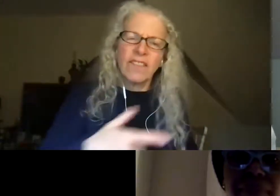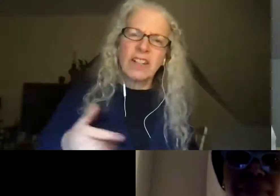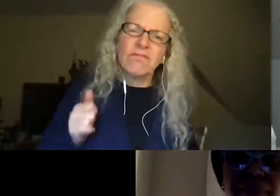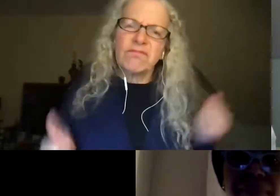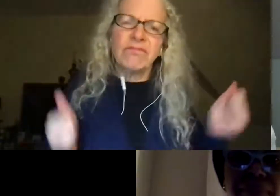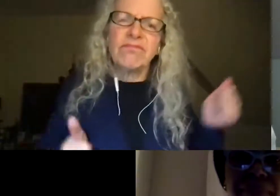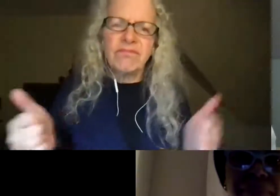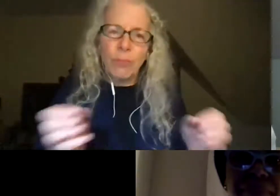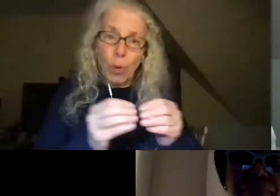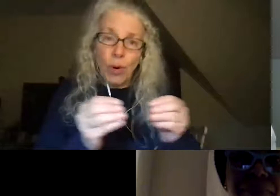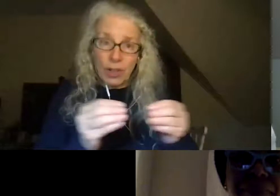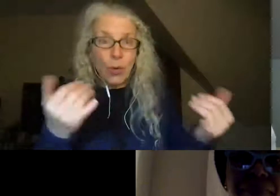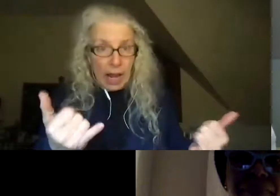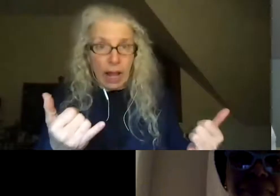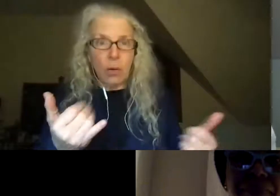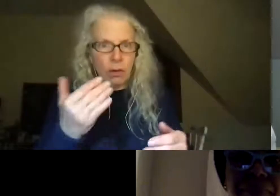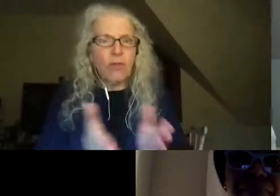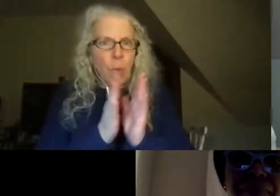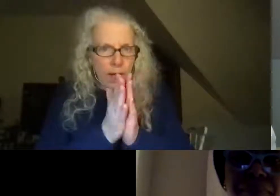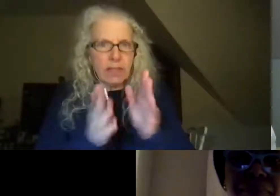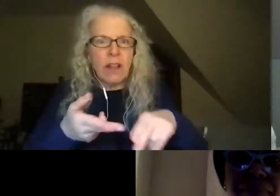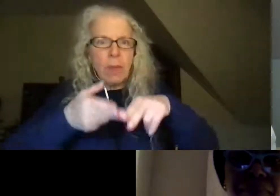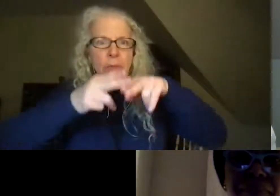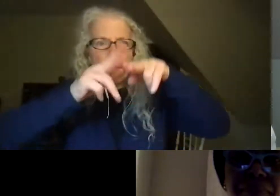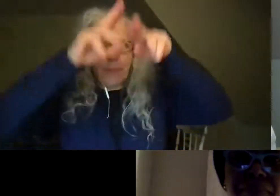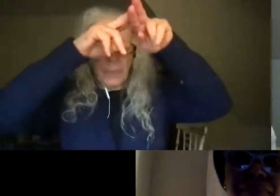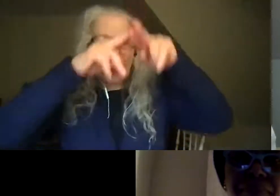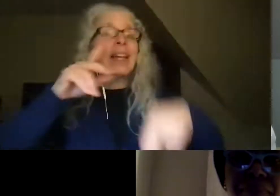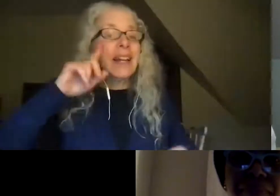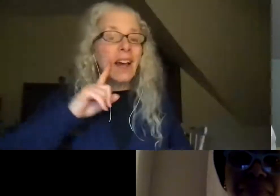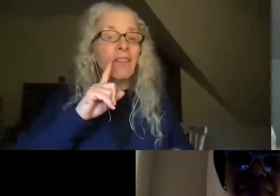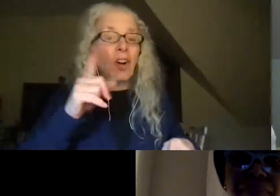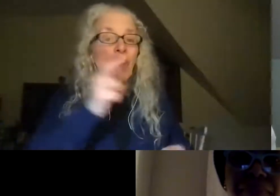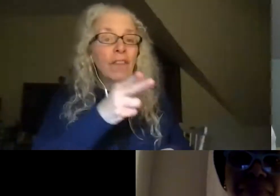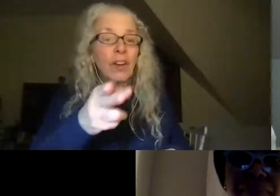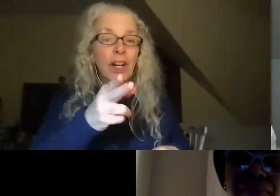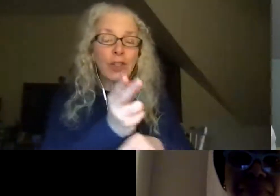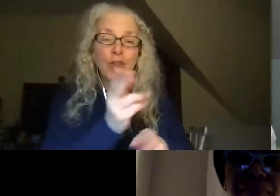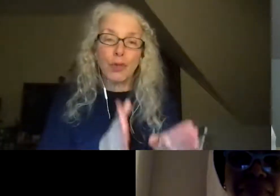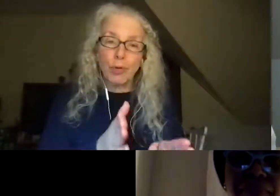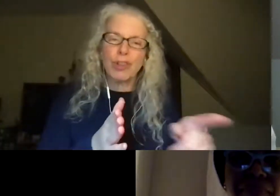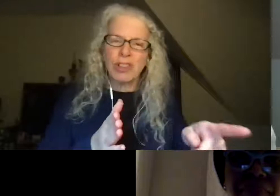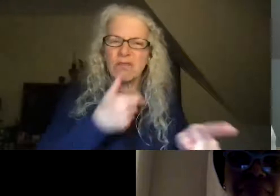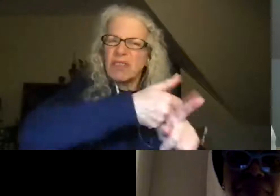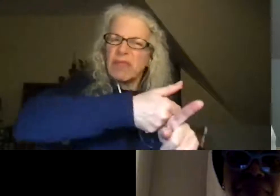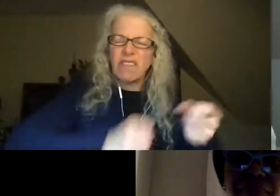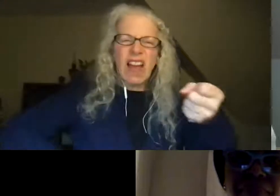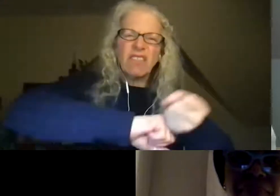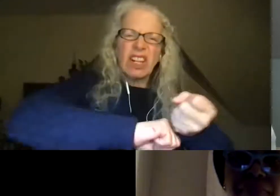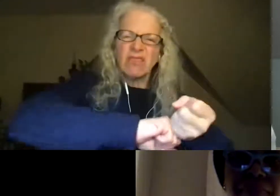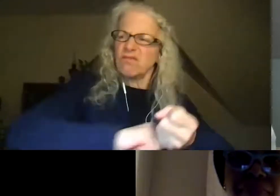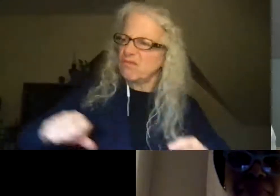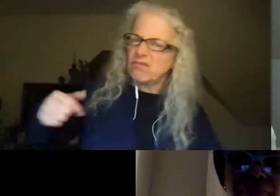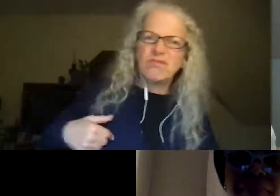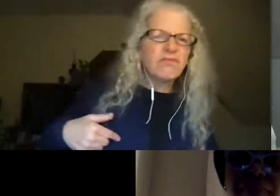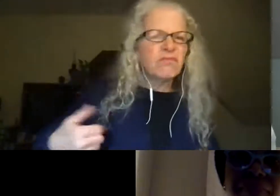a lot more requests and a lot more deaf and hard of hearing consumers standing up for themselves to get their needs met.